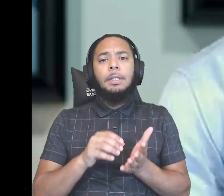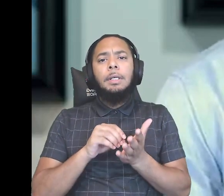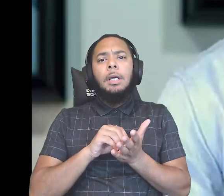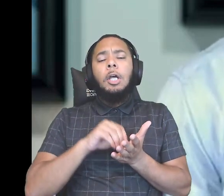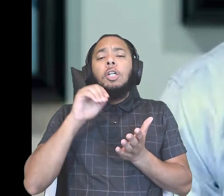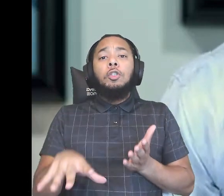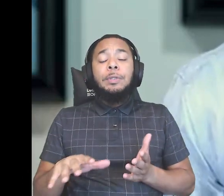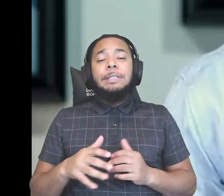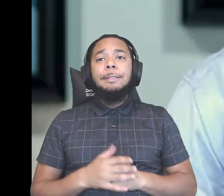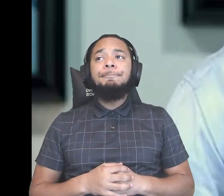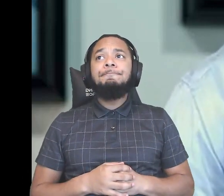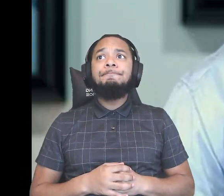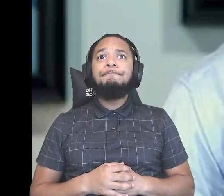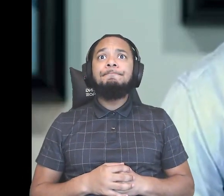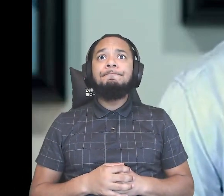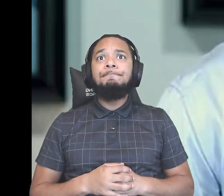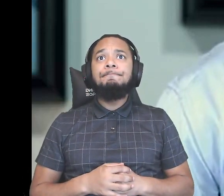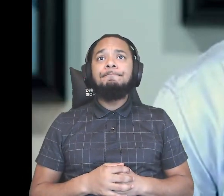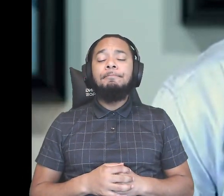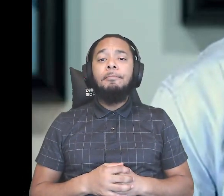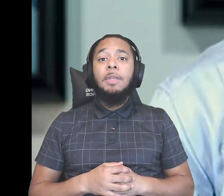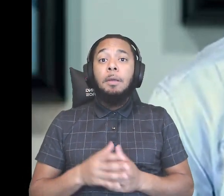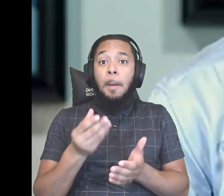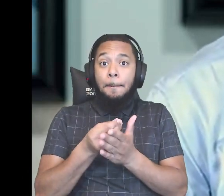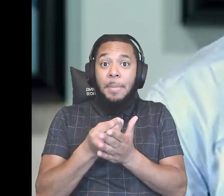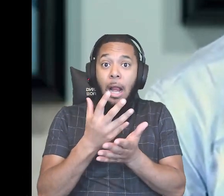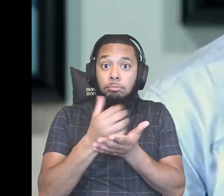Students, we never want to run out of money.